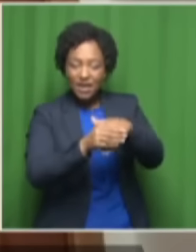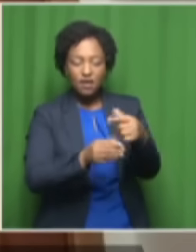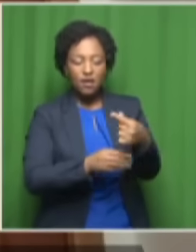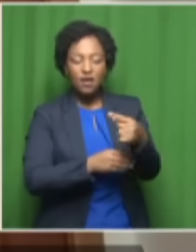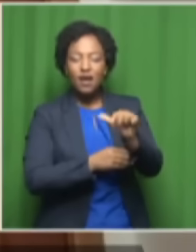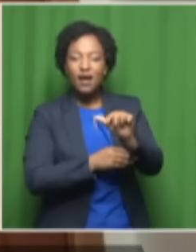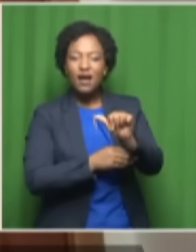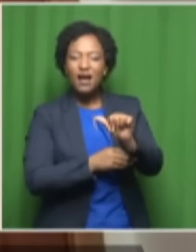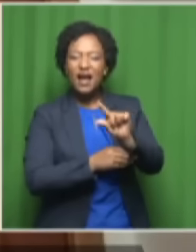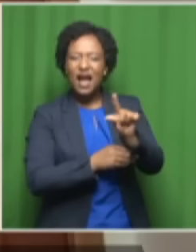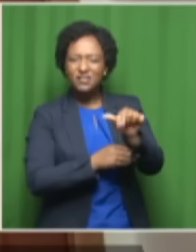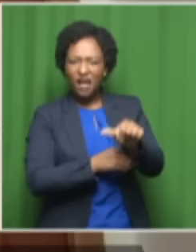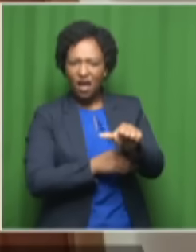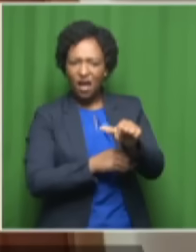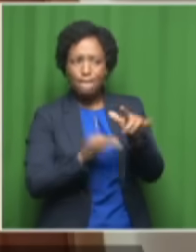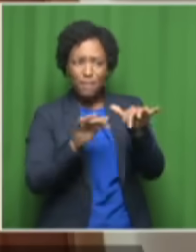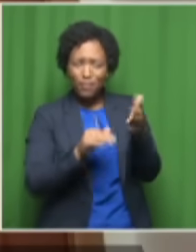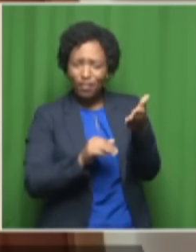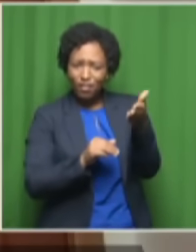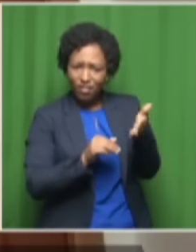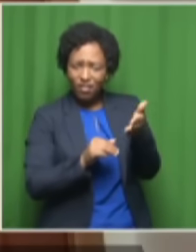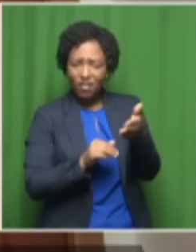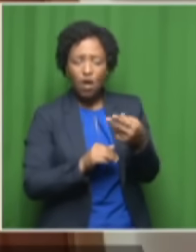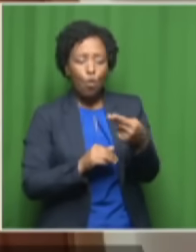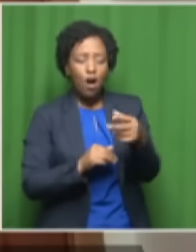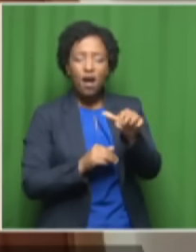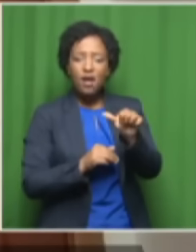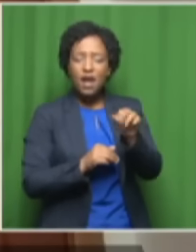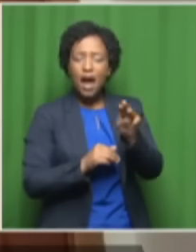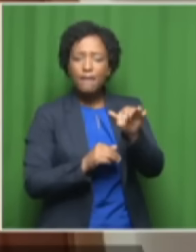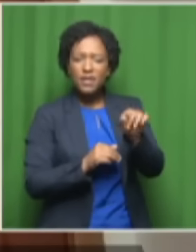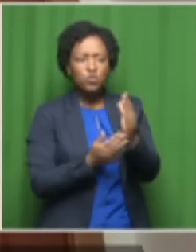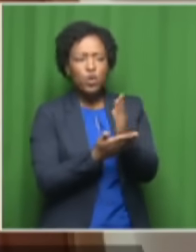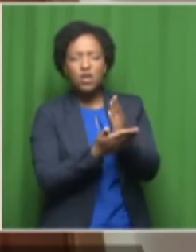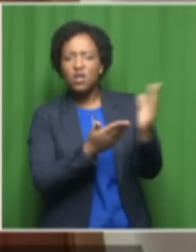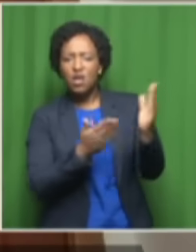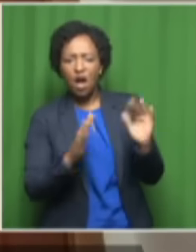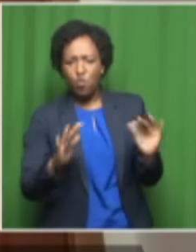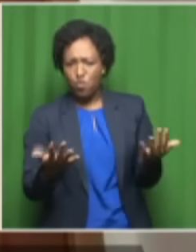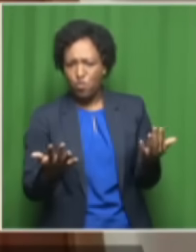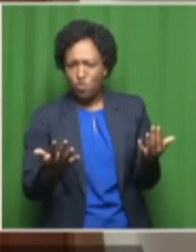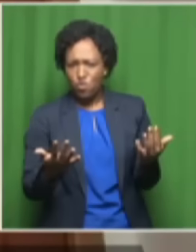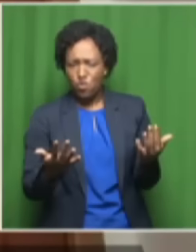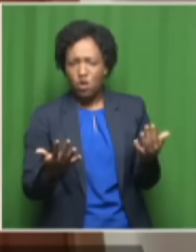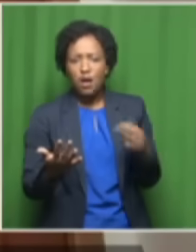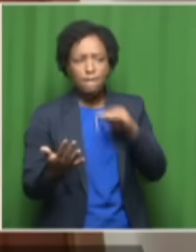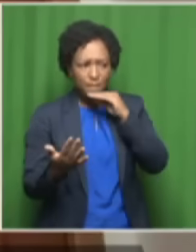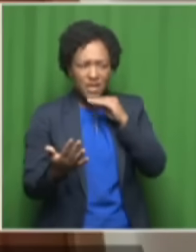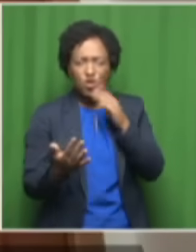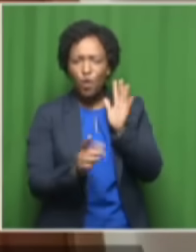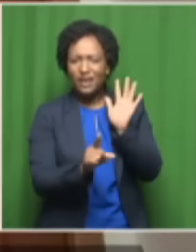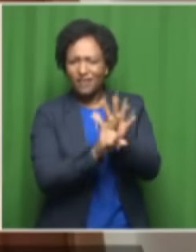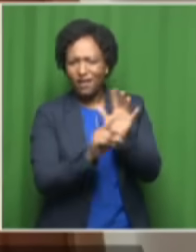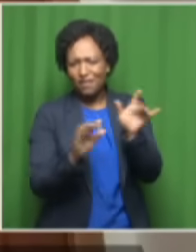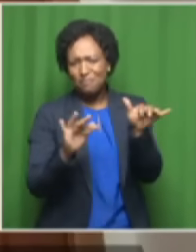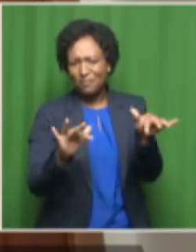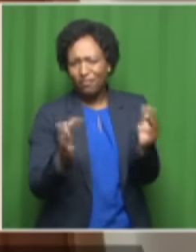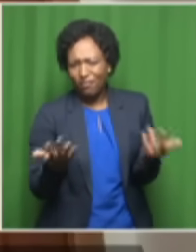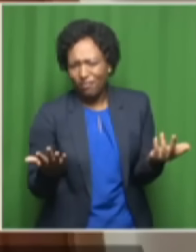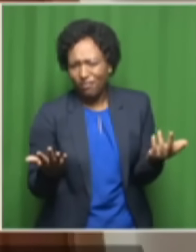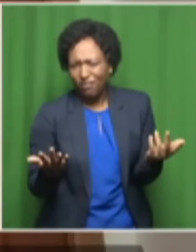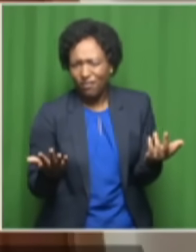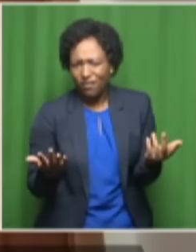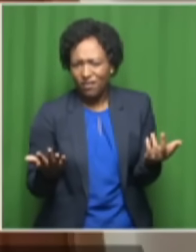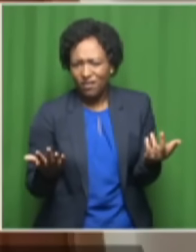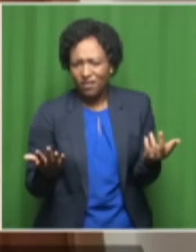how do you get rid of Hamas if it's embedded in the civilian population? You need to be attacking the civilian population as well. Yeah.